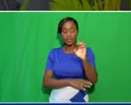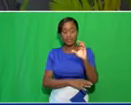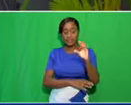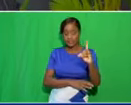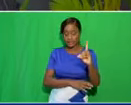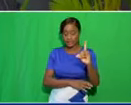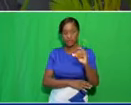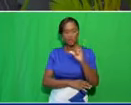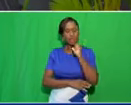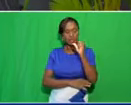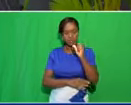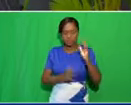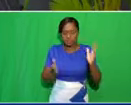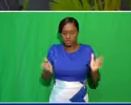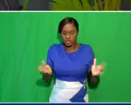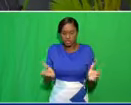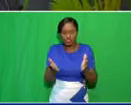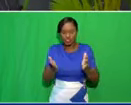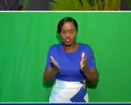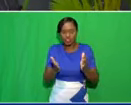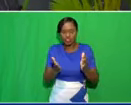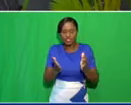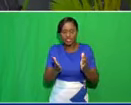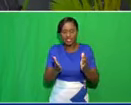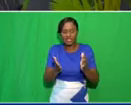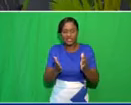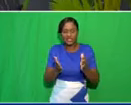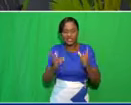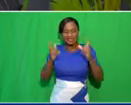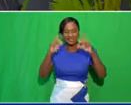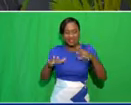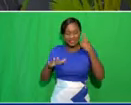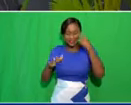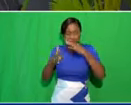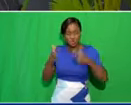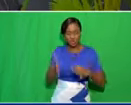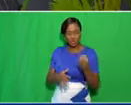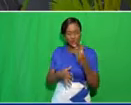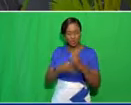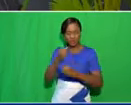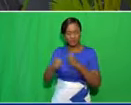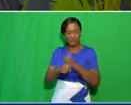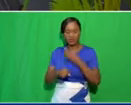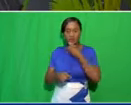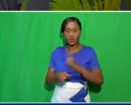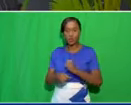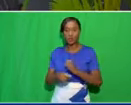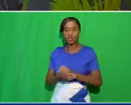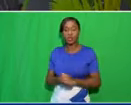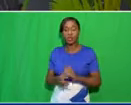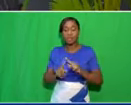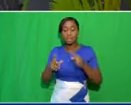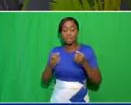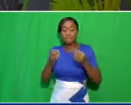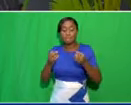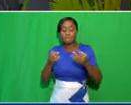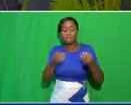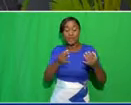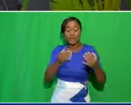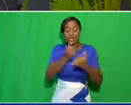does not encourage early selection. And the number of systems having early selection